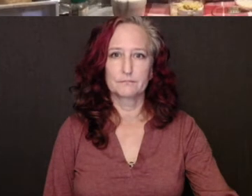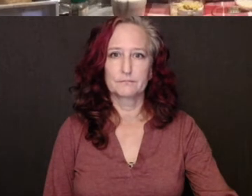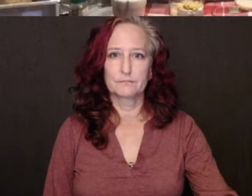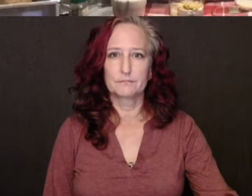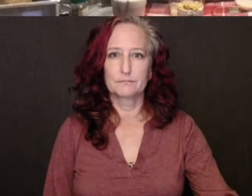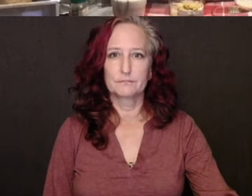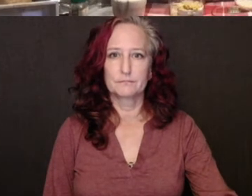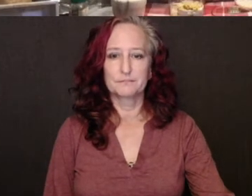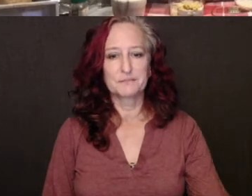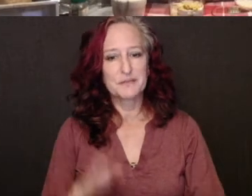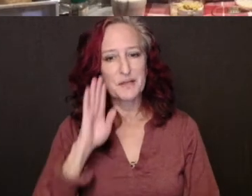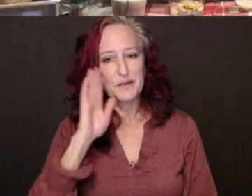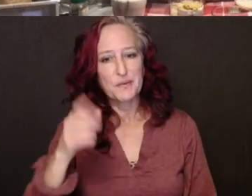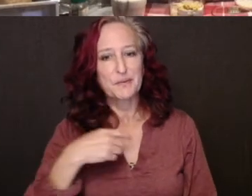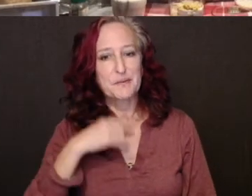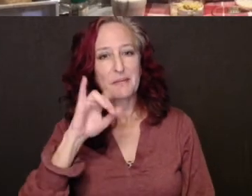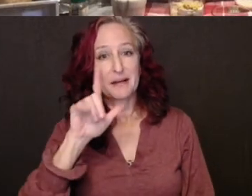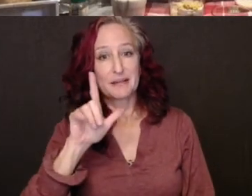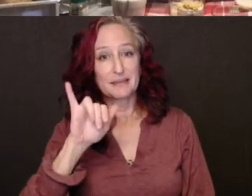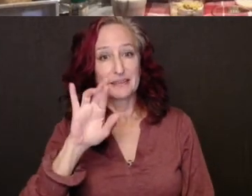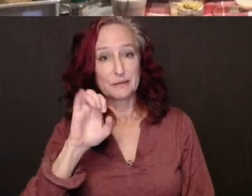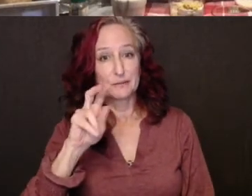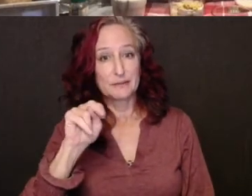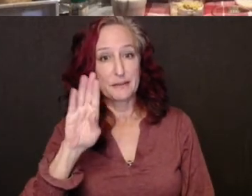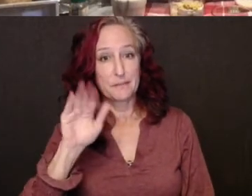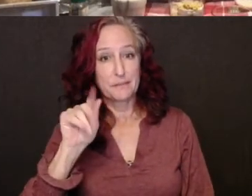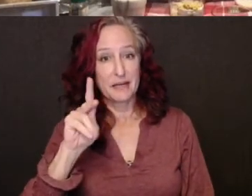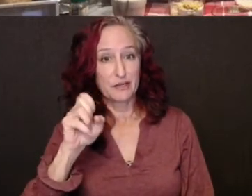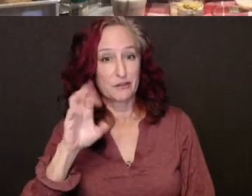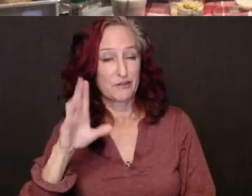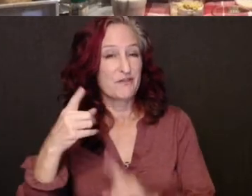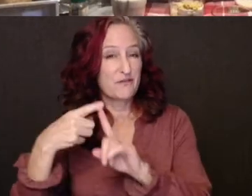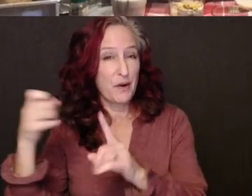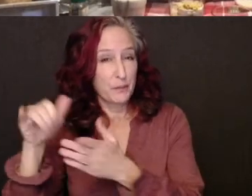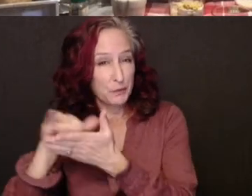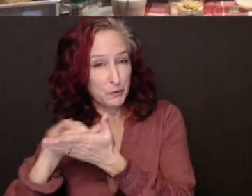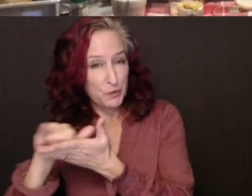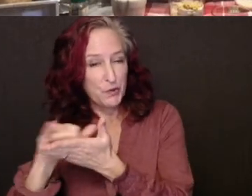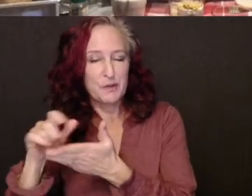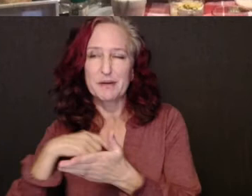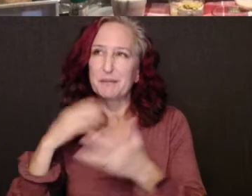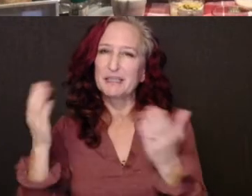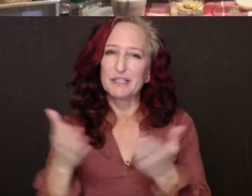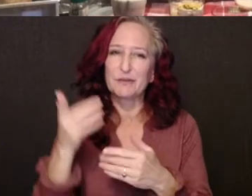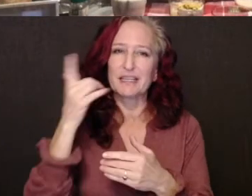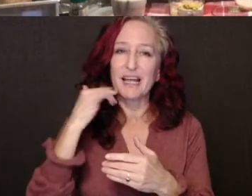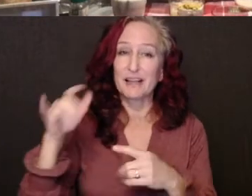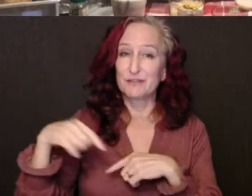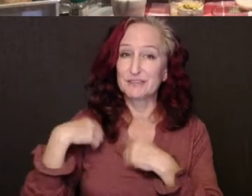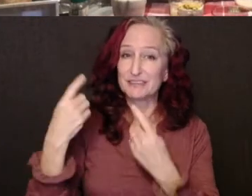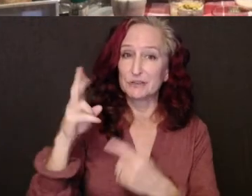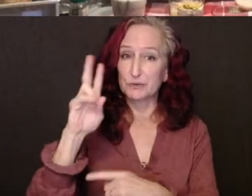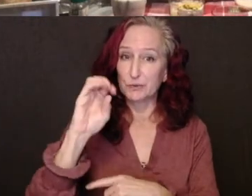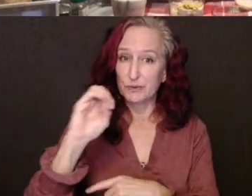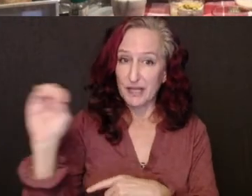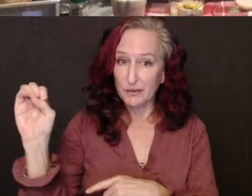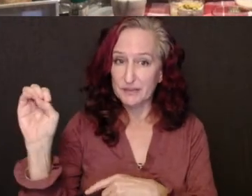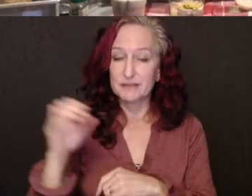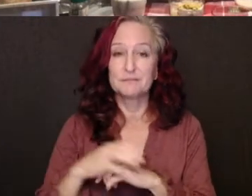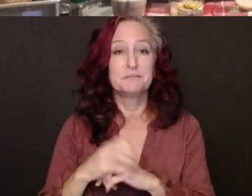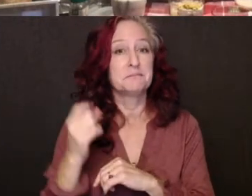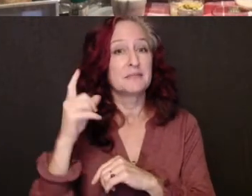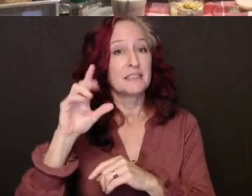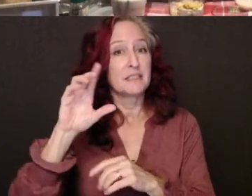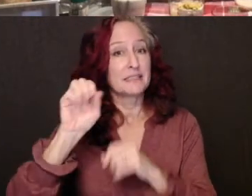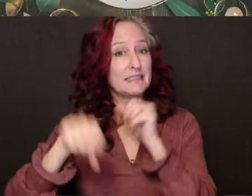and I hope it is an extra sweet one because you make this dessert to serve to everyone too. So thank you. Thank you so much.